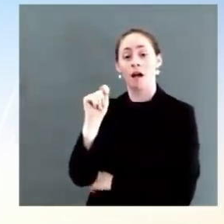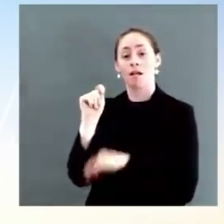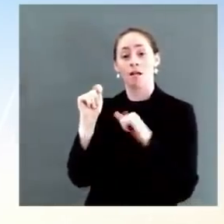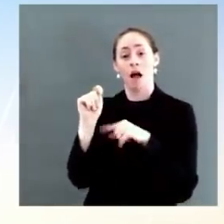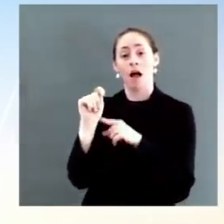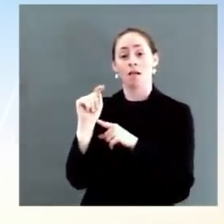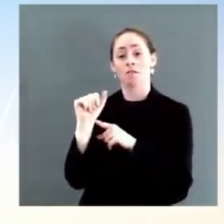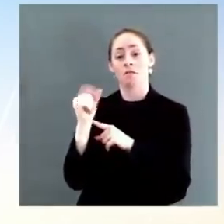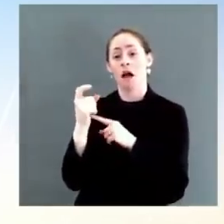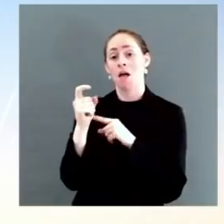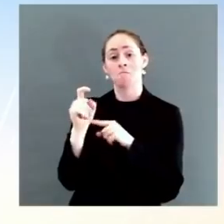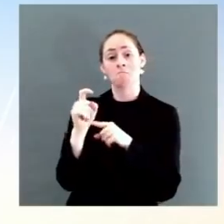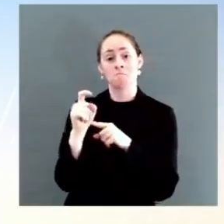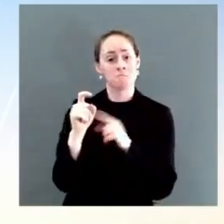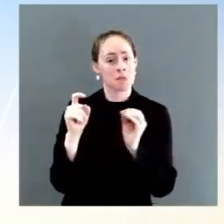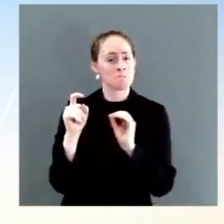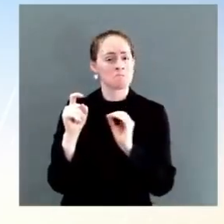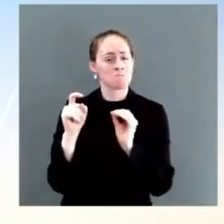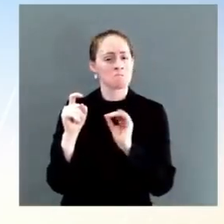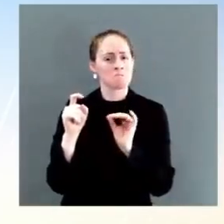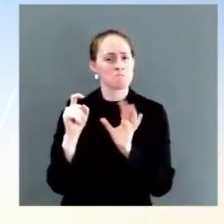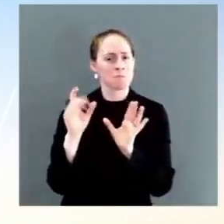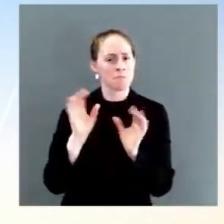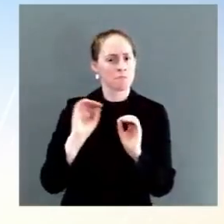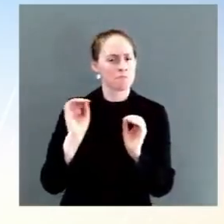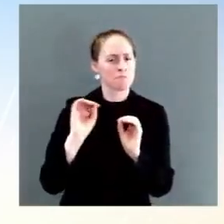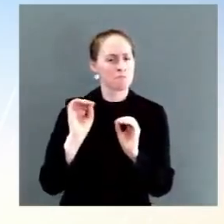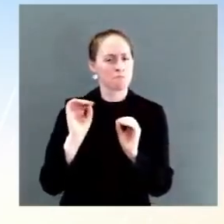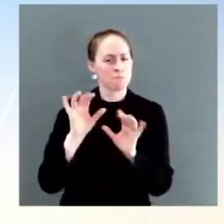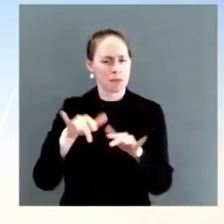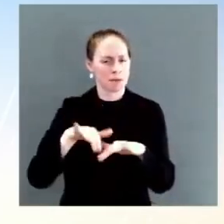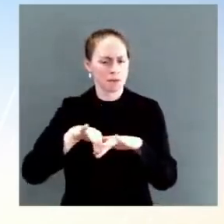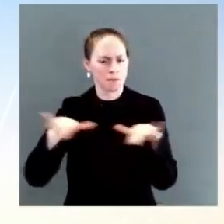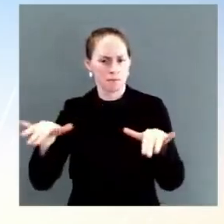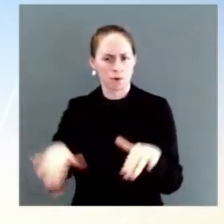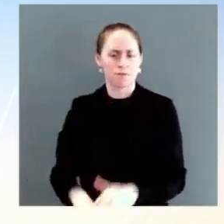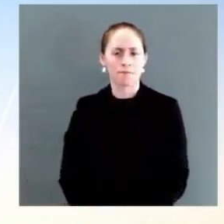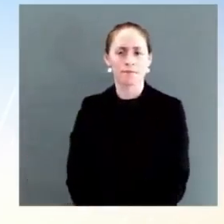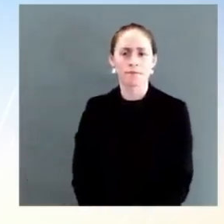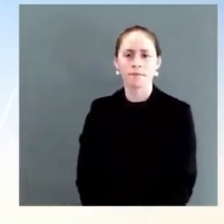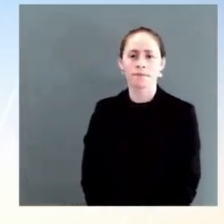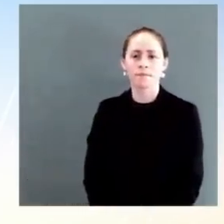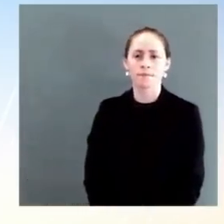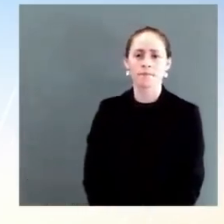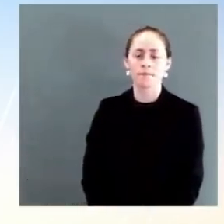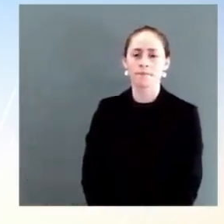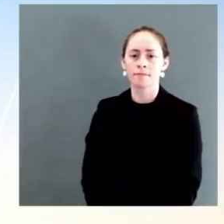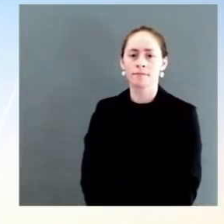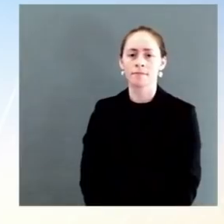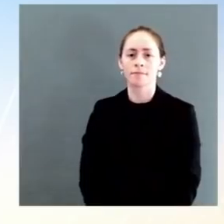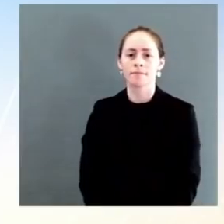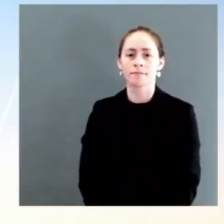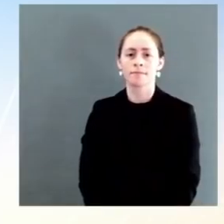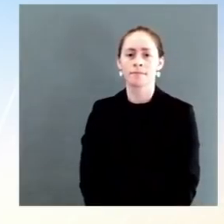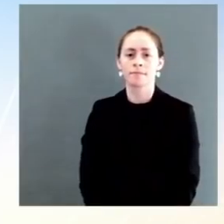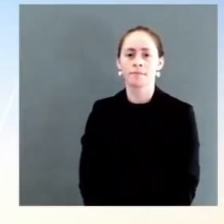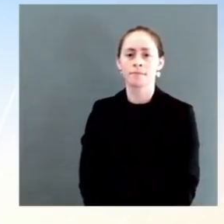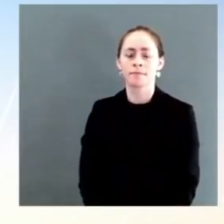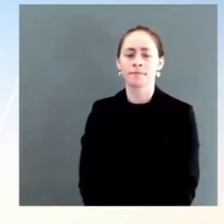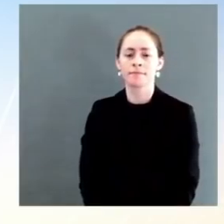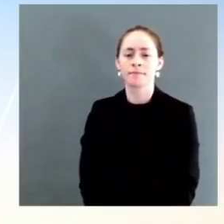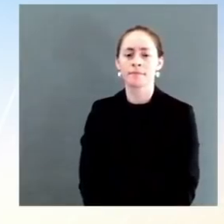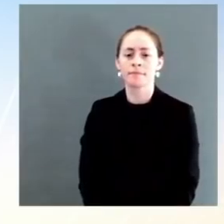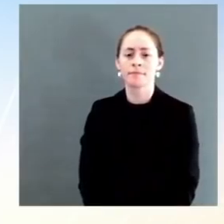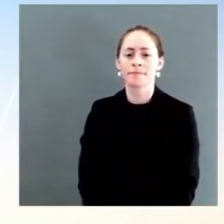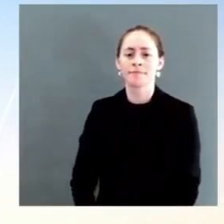gather for the president, so I Okay. don't know if you can stick around for a little bit longer. Sure, I can, and the pool will just depart. Nothing's wrong, everything's good.